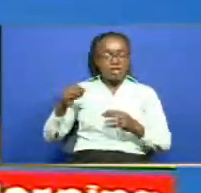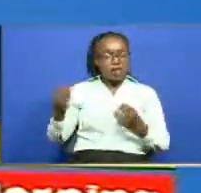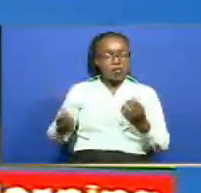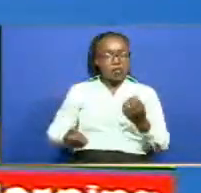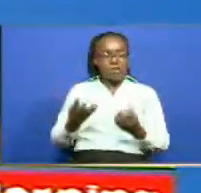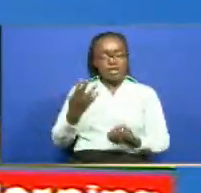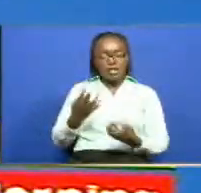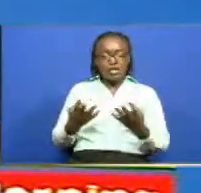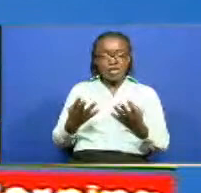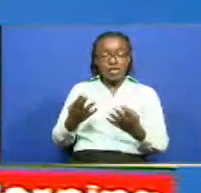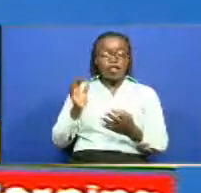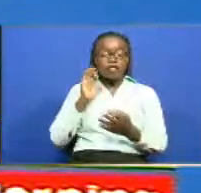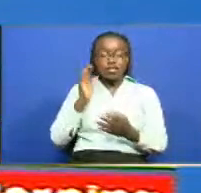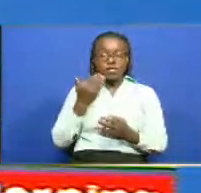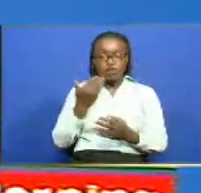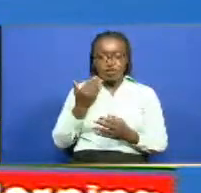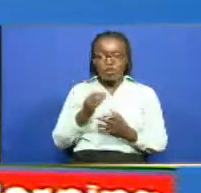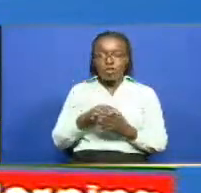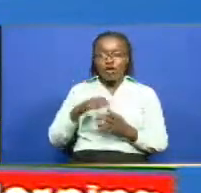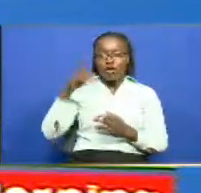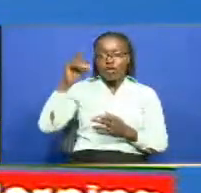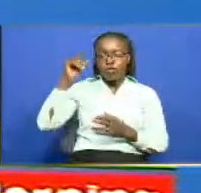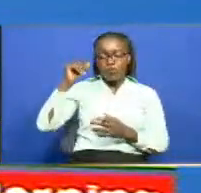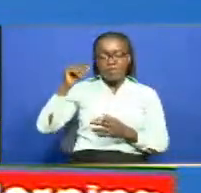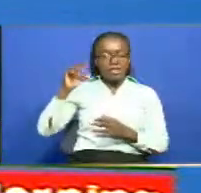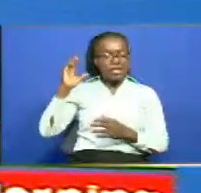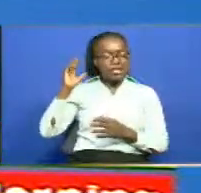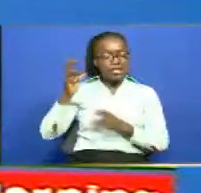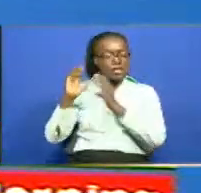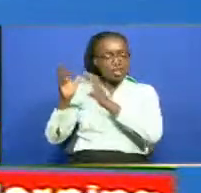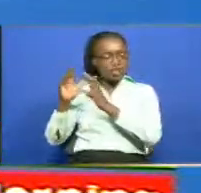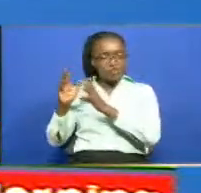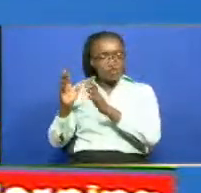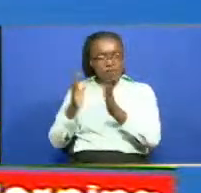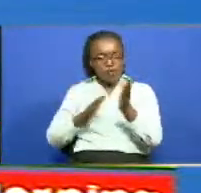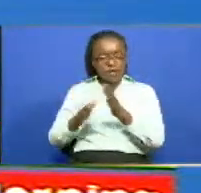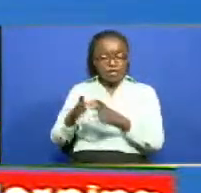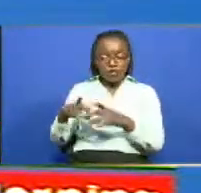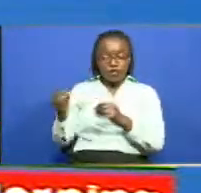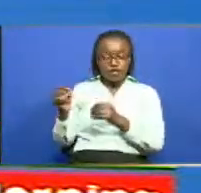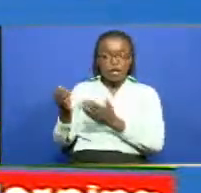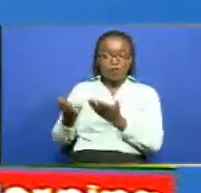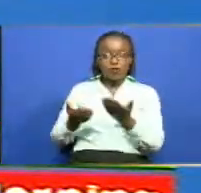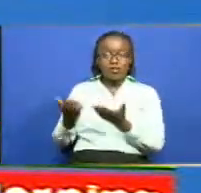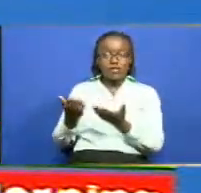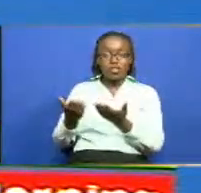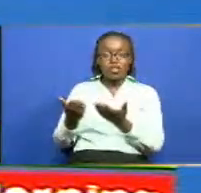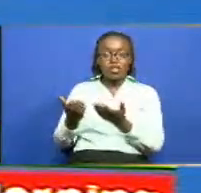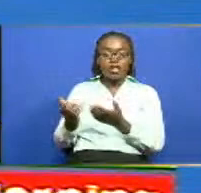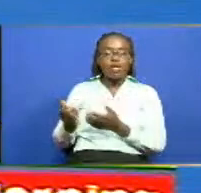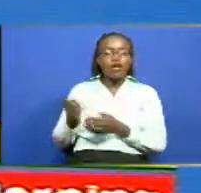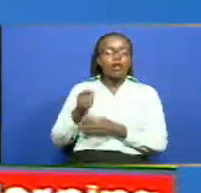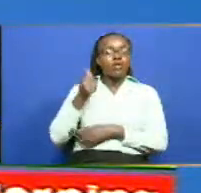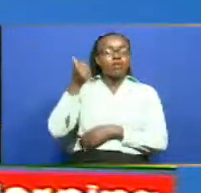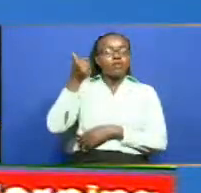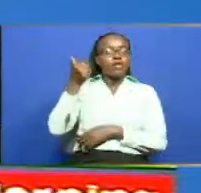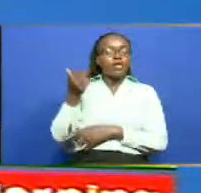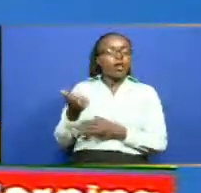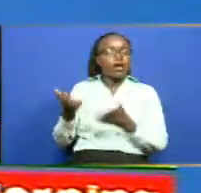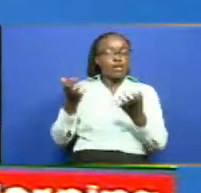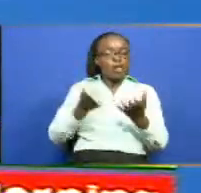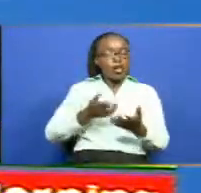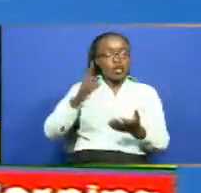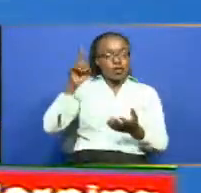coastal region. For residents of Mombasa and Kilifi, if you are planning to go by your business in the morning, carry an umbrella with you because there